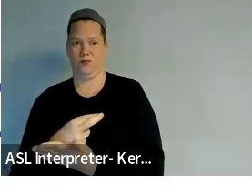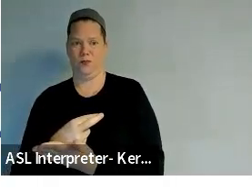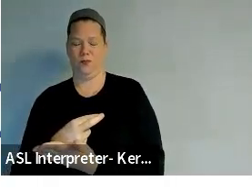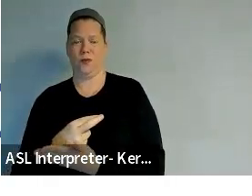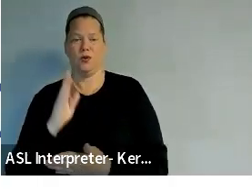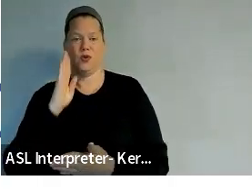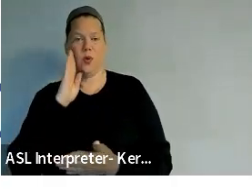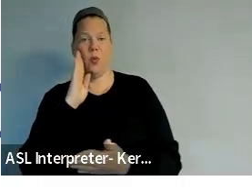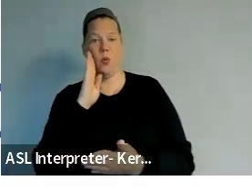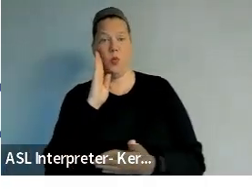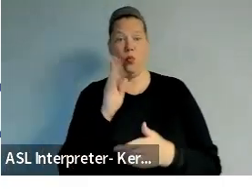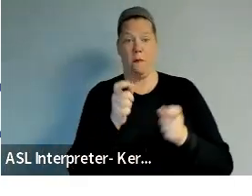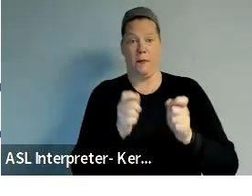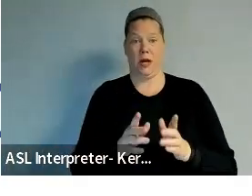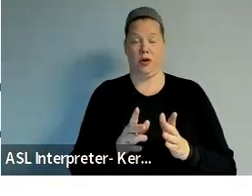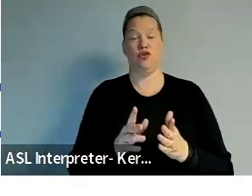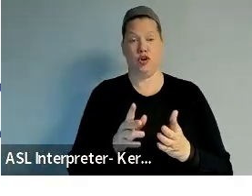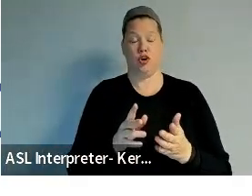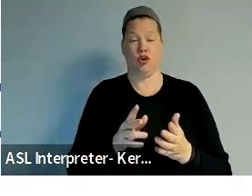respective staff.